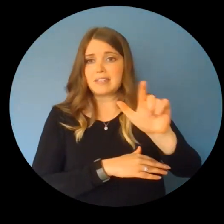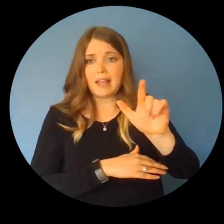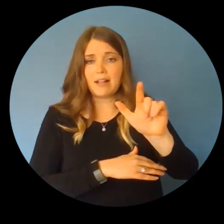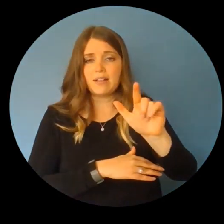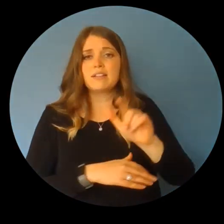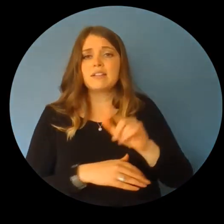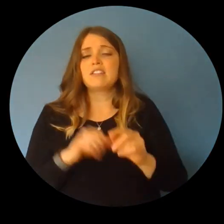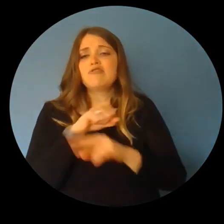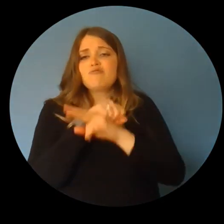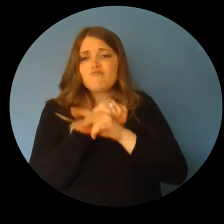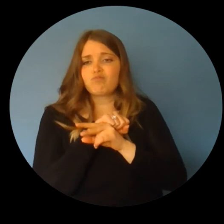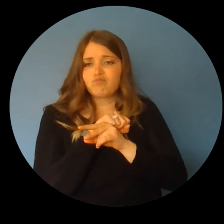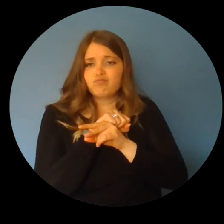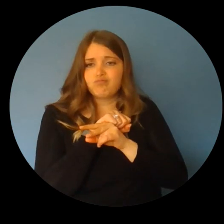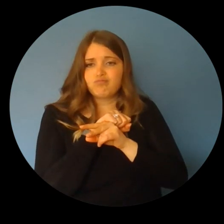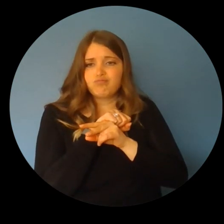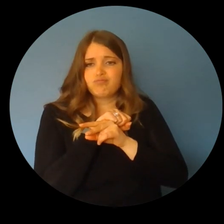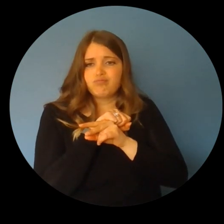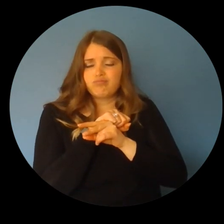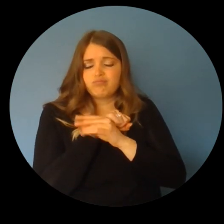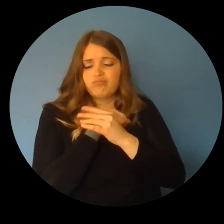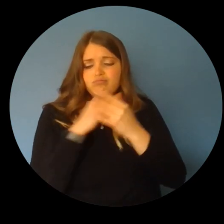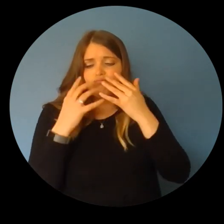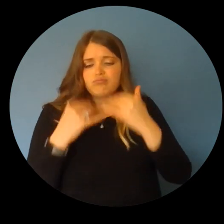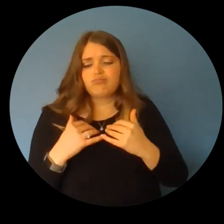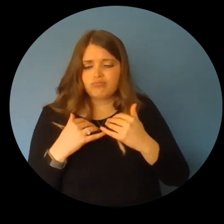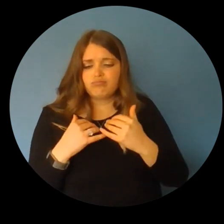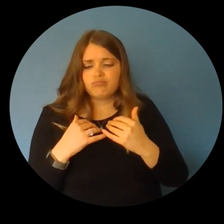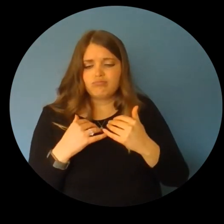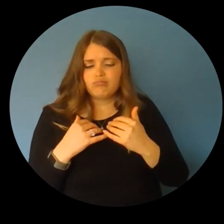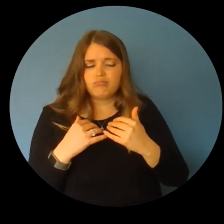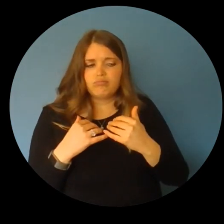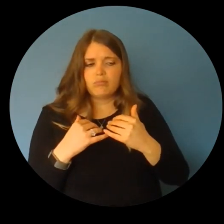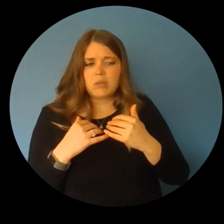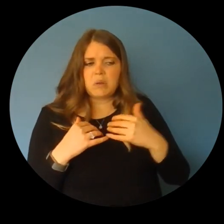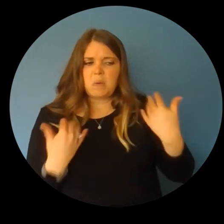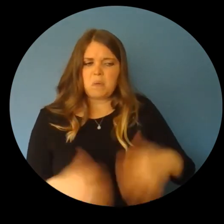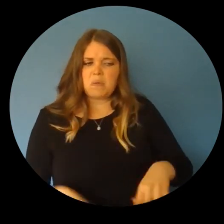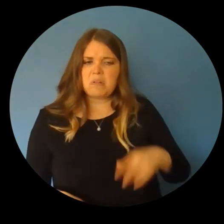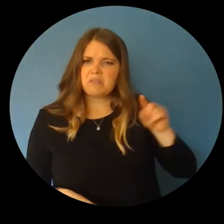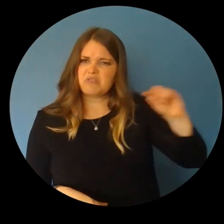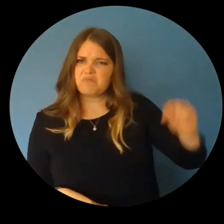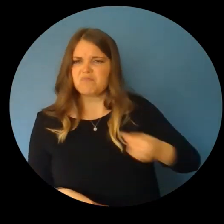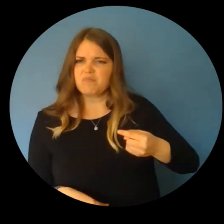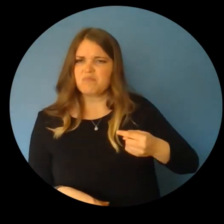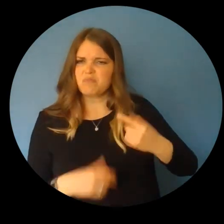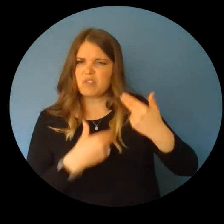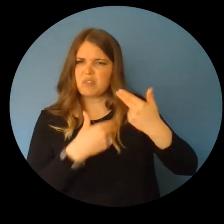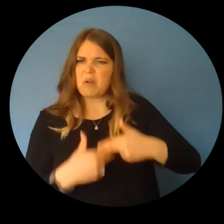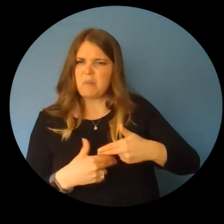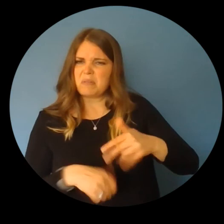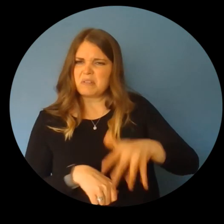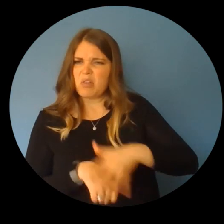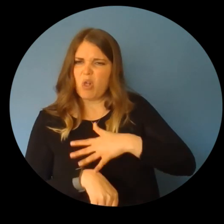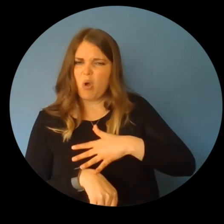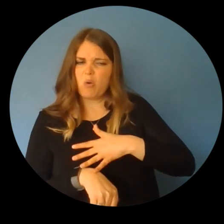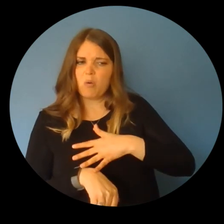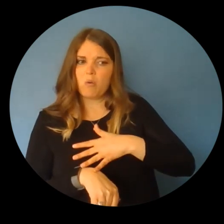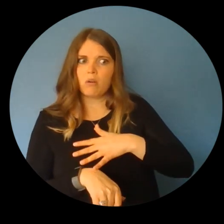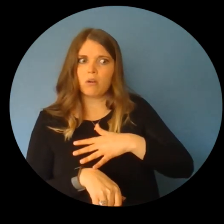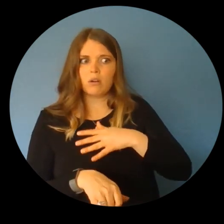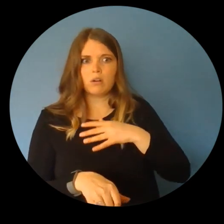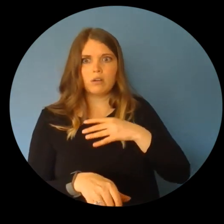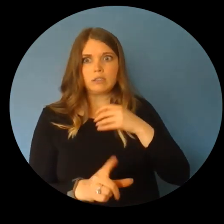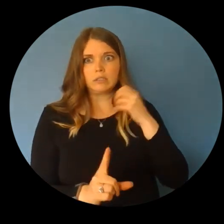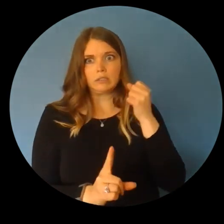sat in his shell and sulked. "How dare she call me slow," he said. Suddenly, he remembered what he